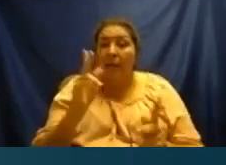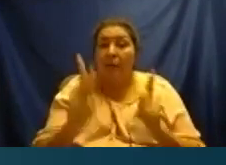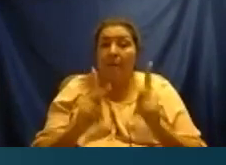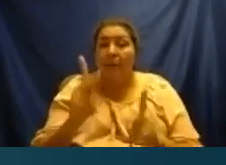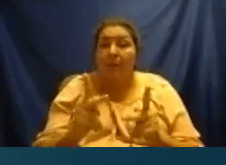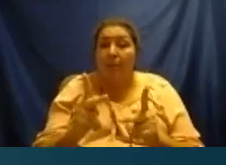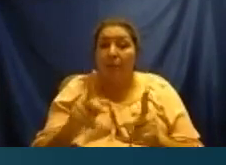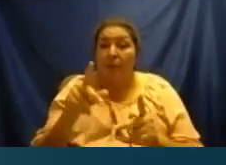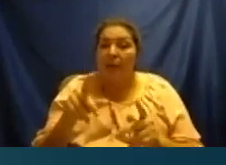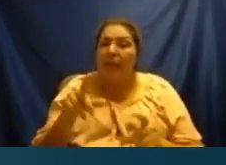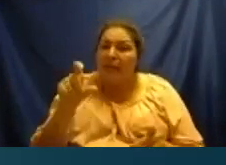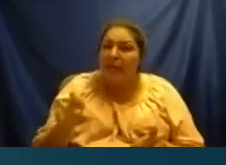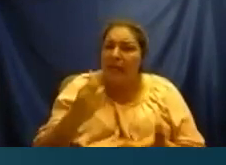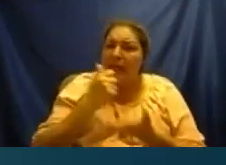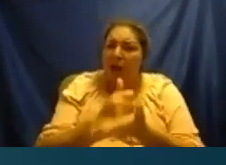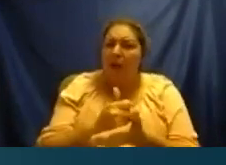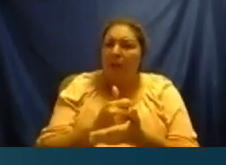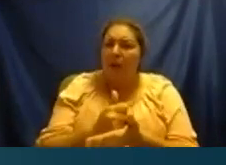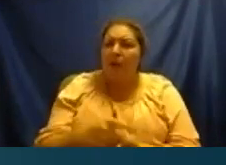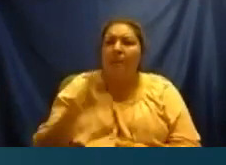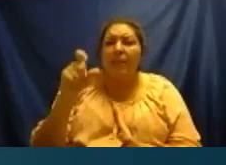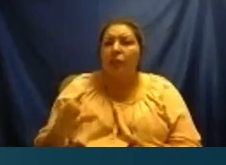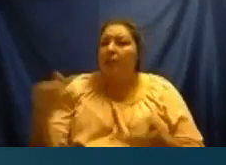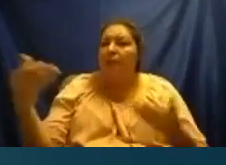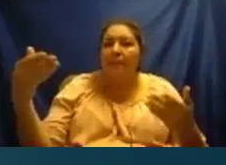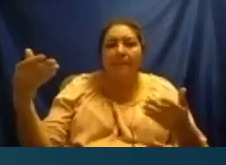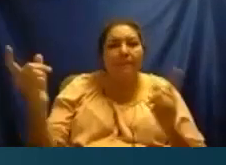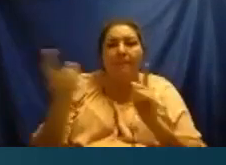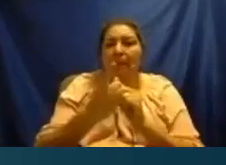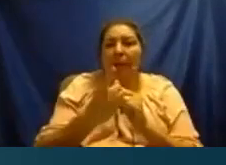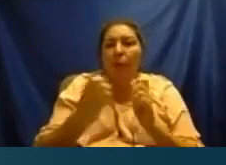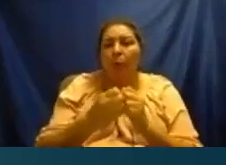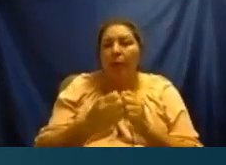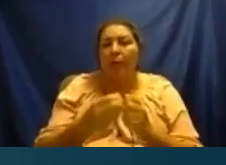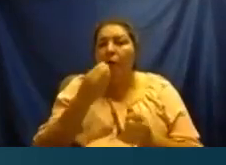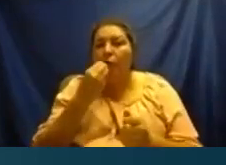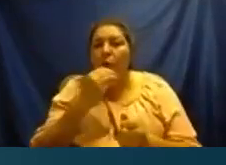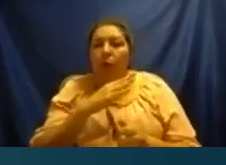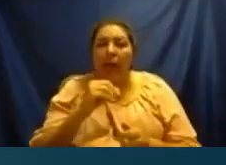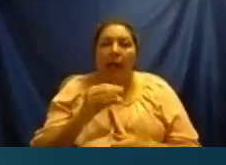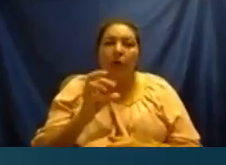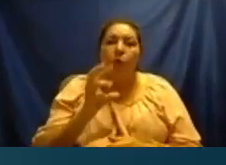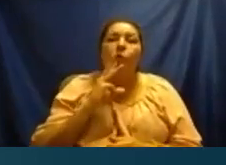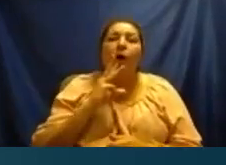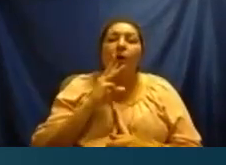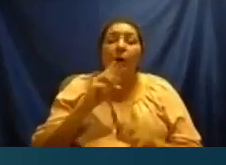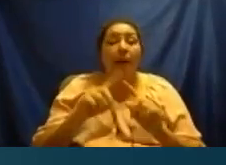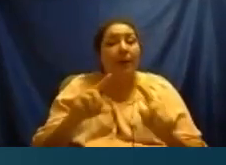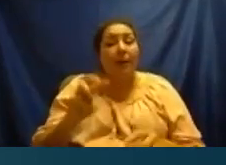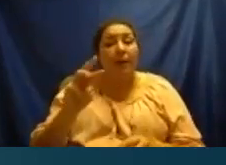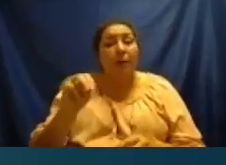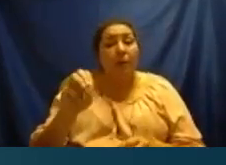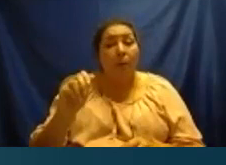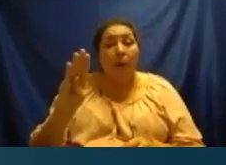government. They should have been met with food and water, and yet the Moabites did not. And